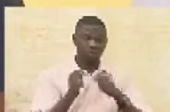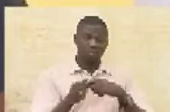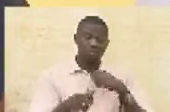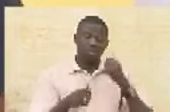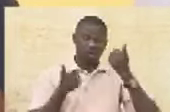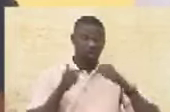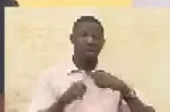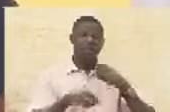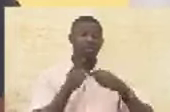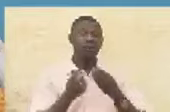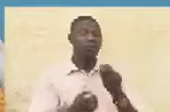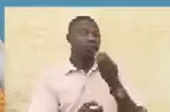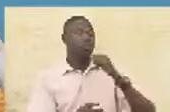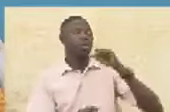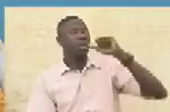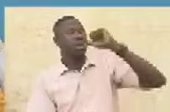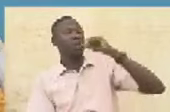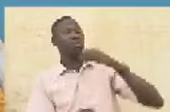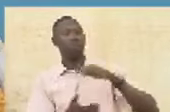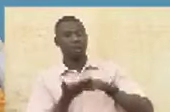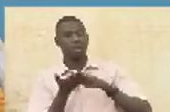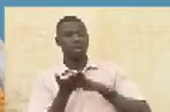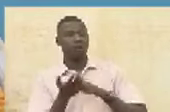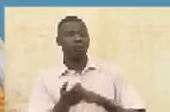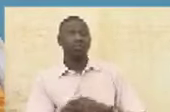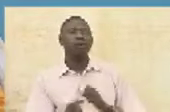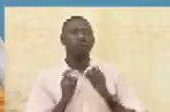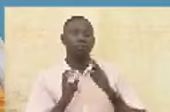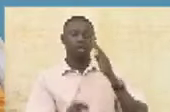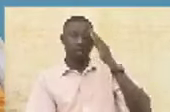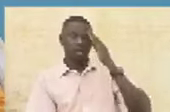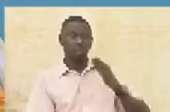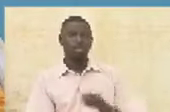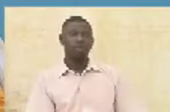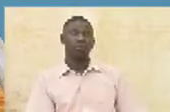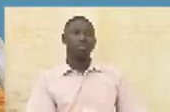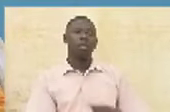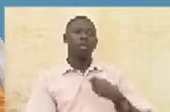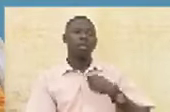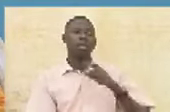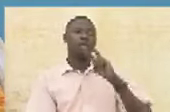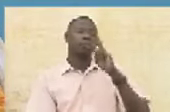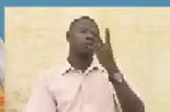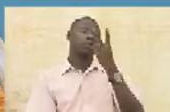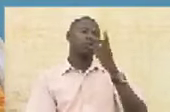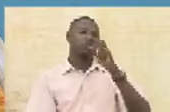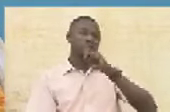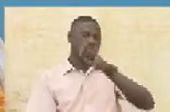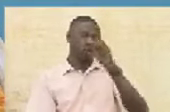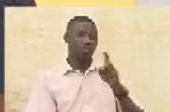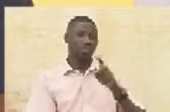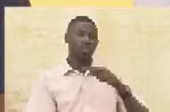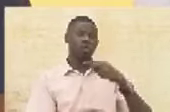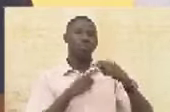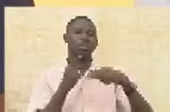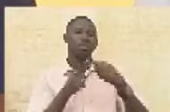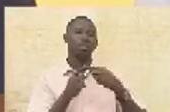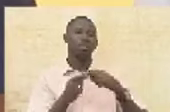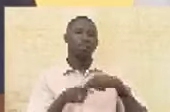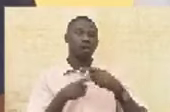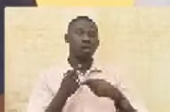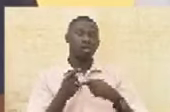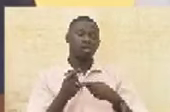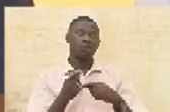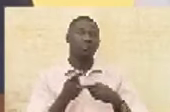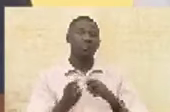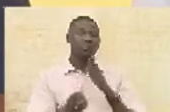after the medicine. Okay, thank you. Obarka. My second question. Nangi ni kar flanjao. It's in relation to